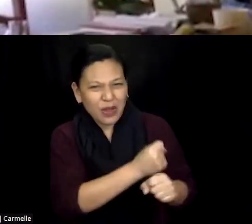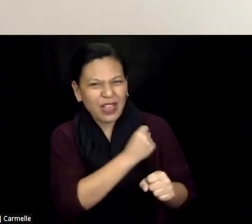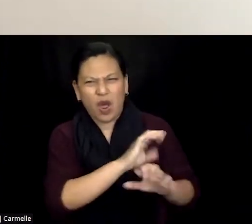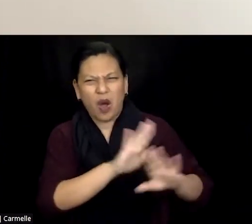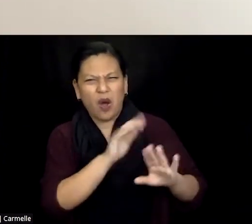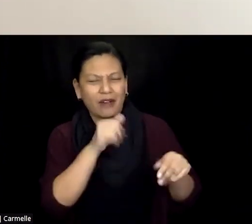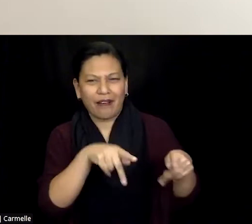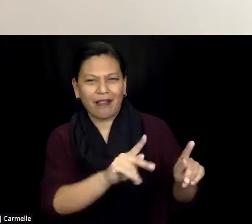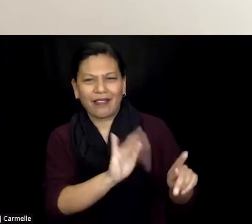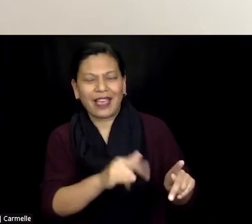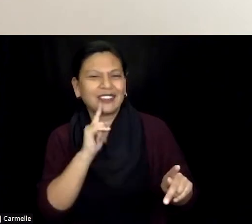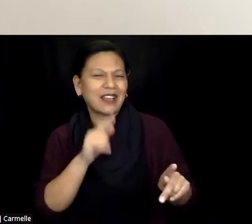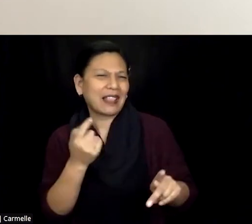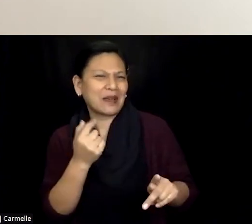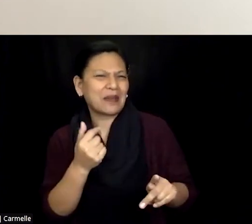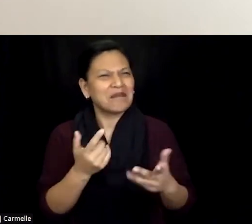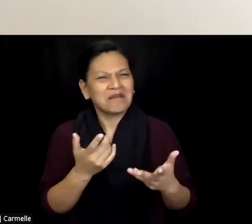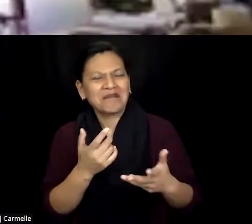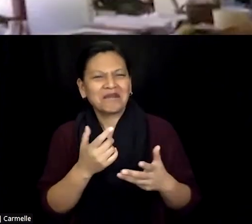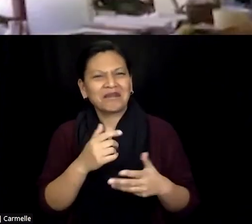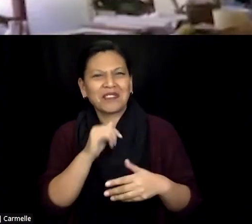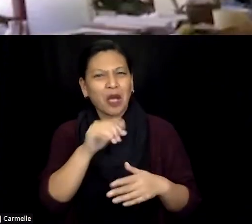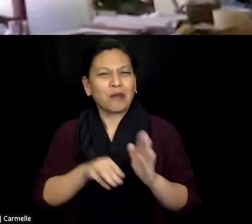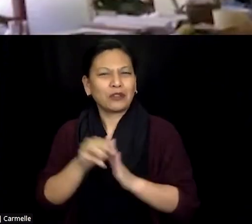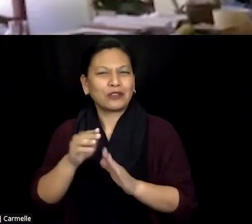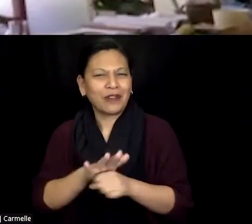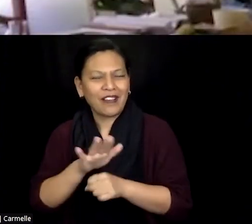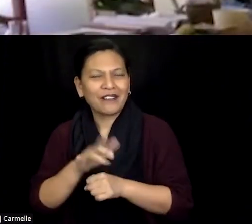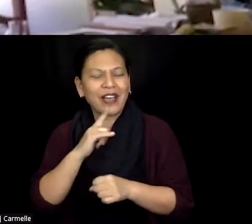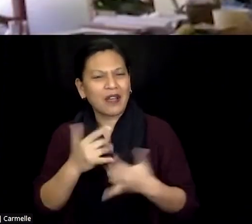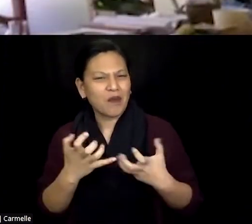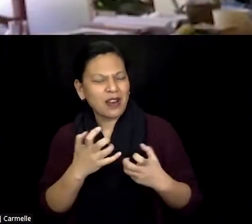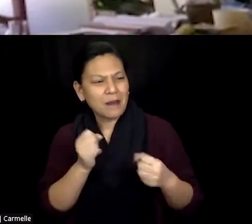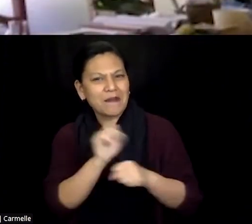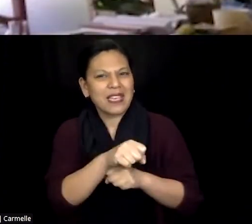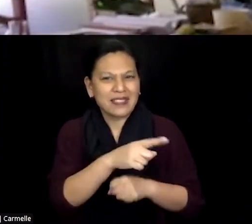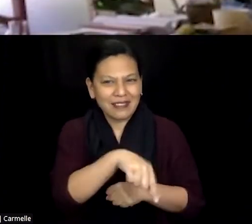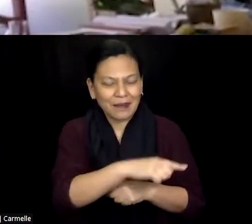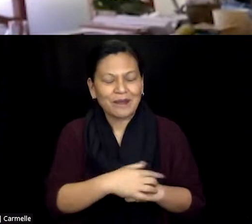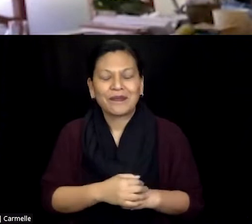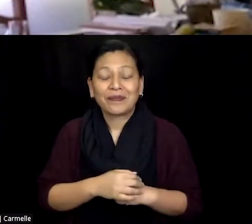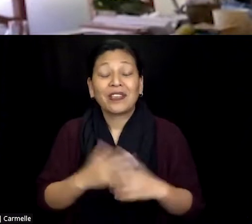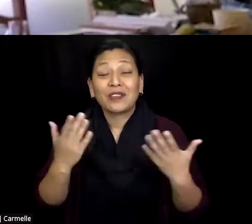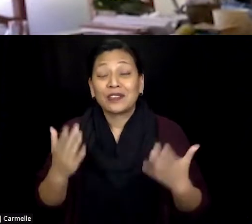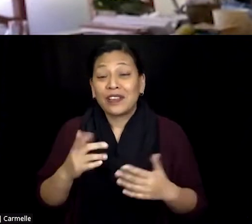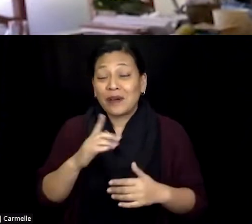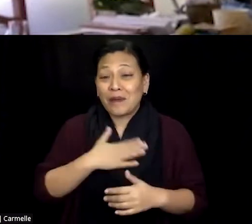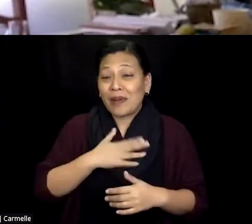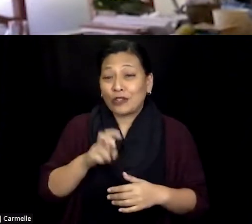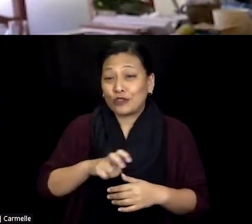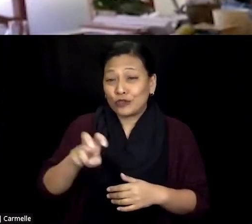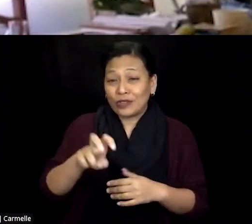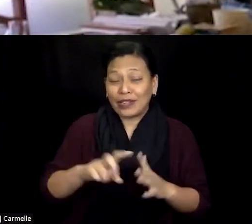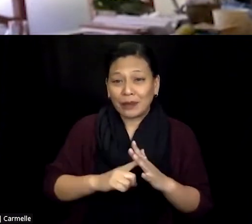win. I'm gonna, all of this like serious pettiness that got me off the couch to make stuff. So really in the beginning,